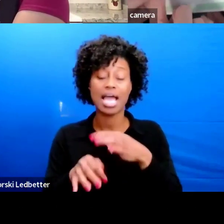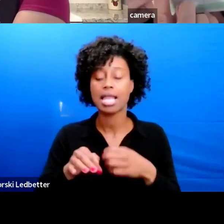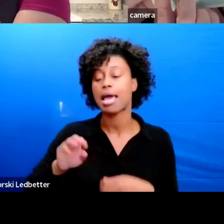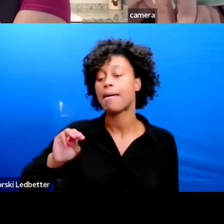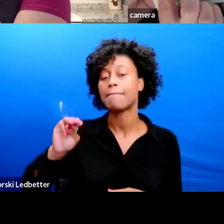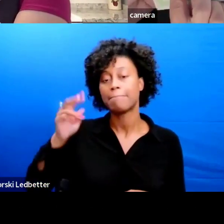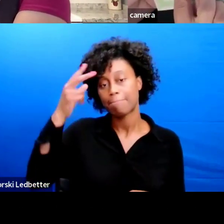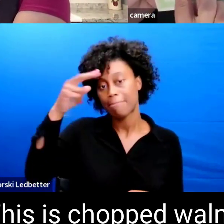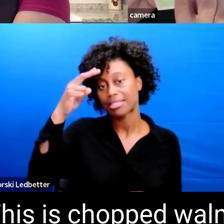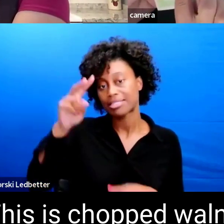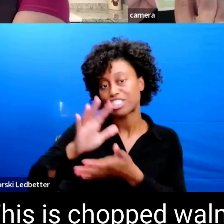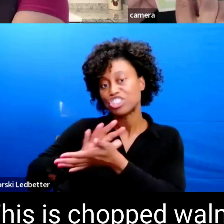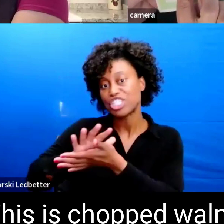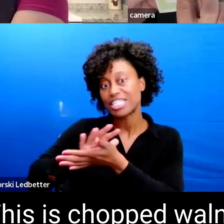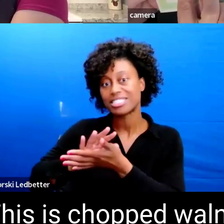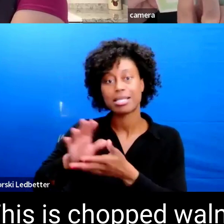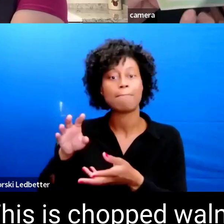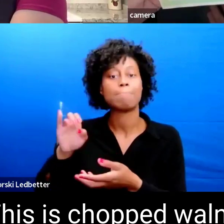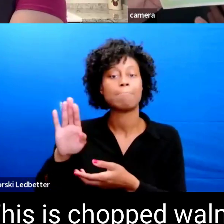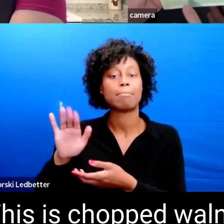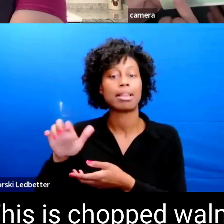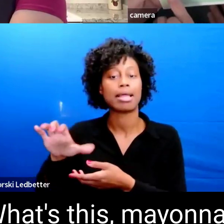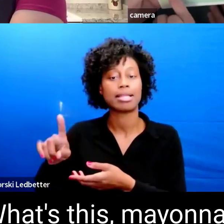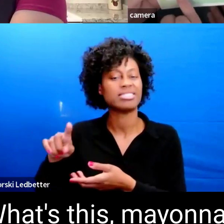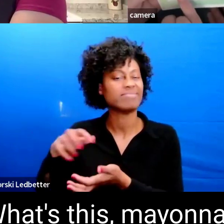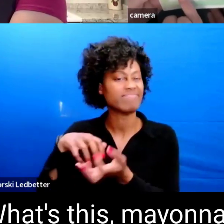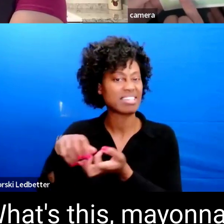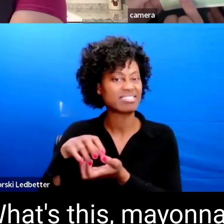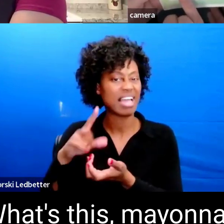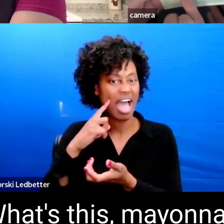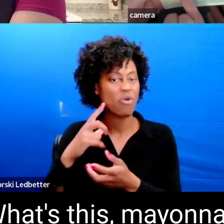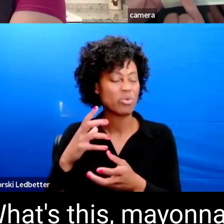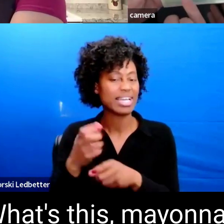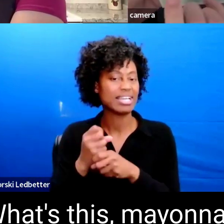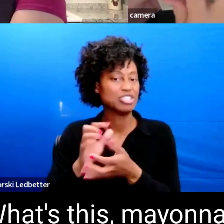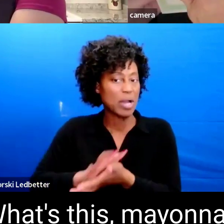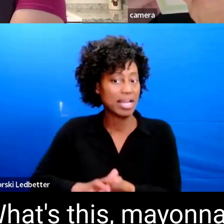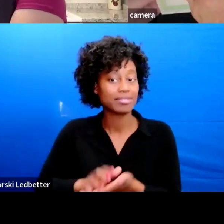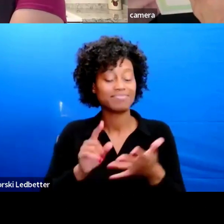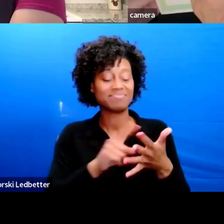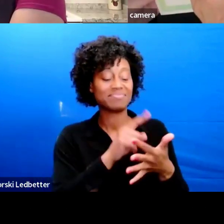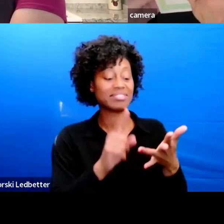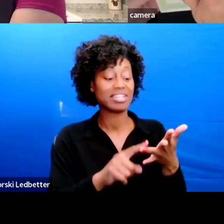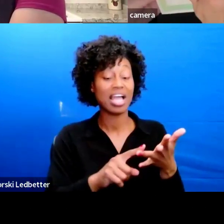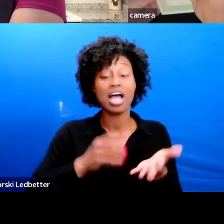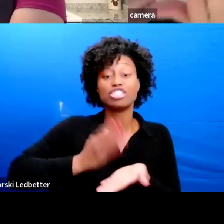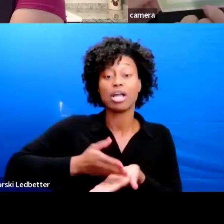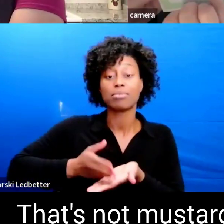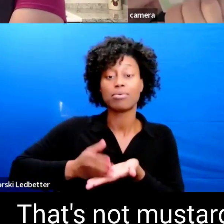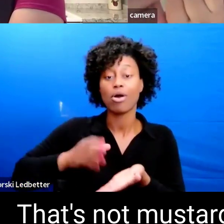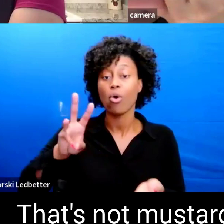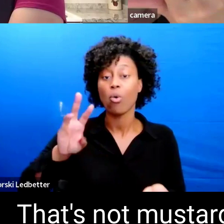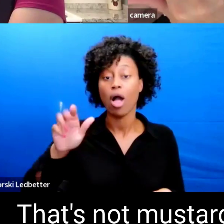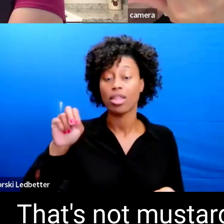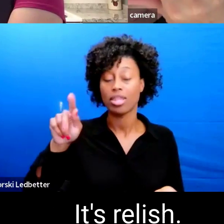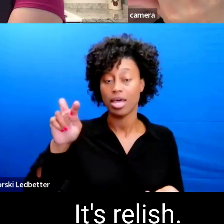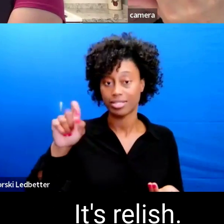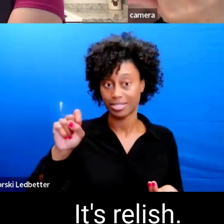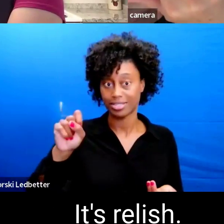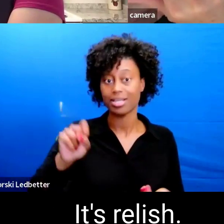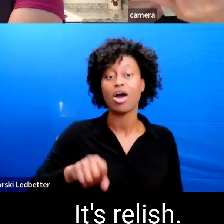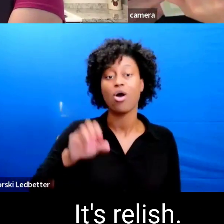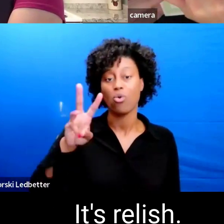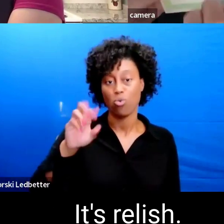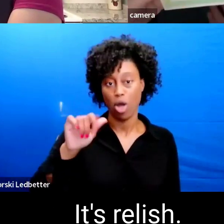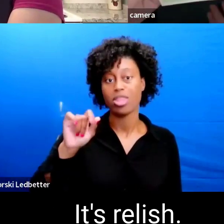time. This is chopped walnuts. What's this? Mayonnaise. That's not mustard,